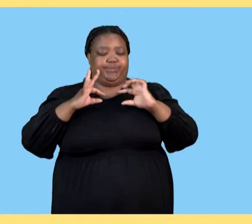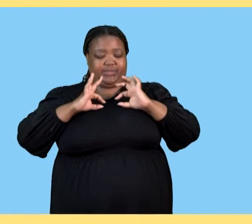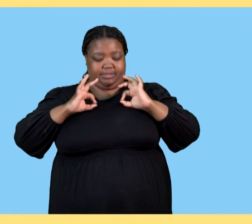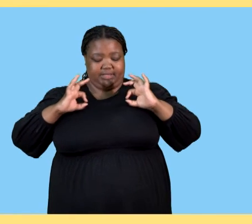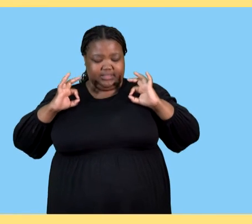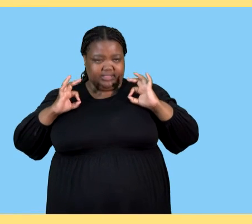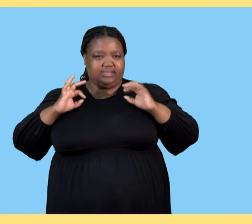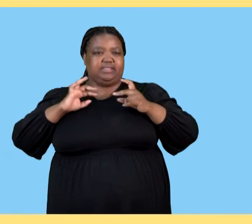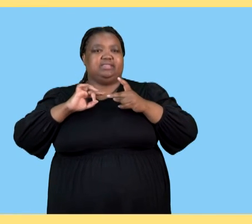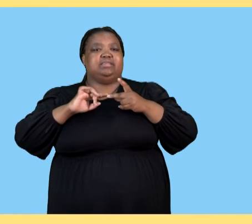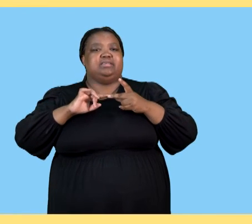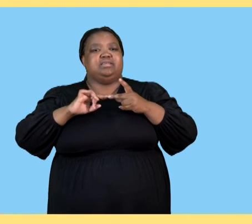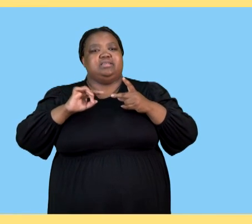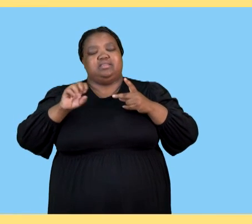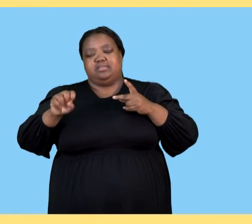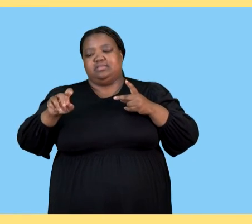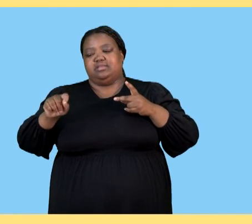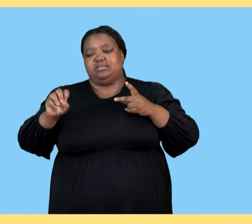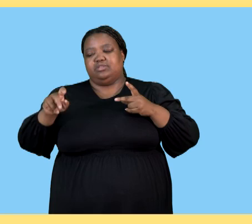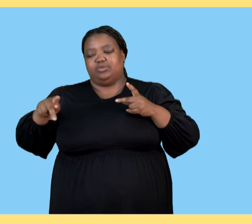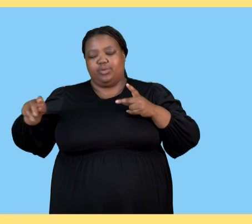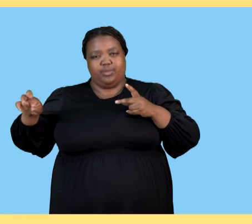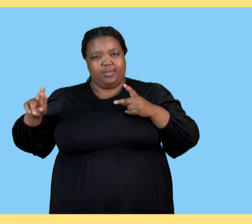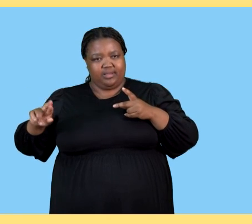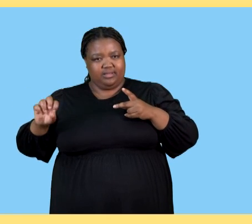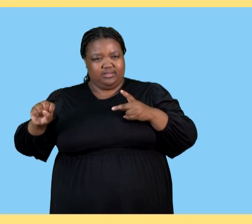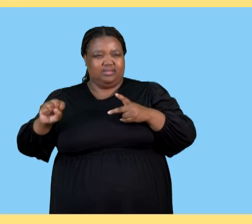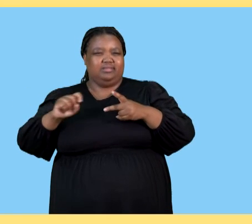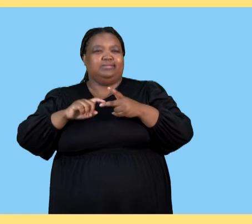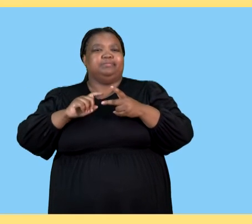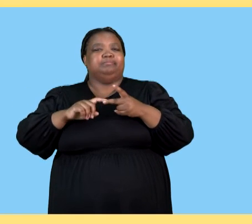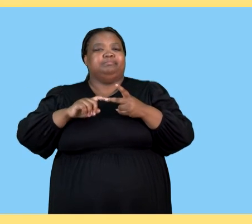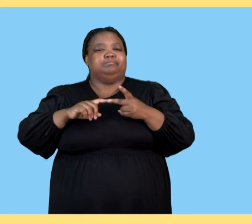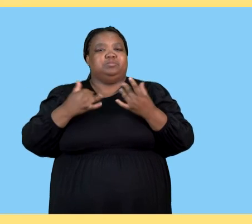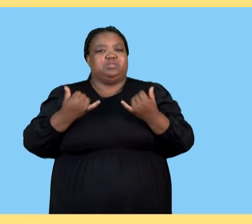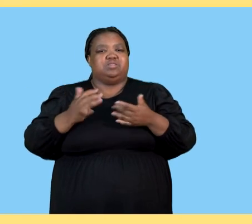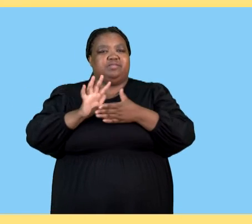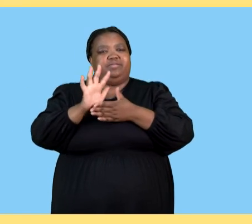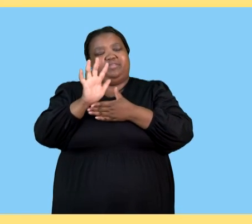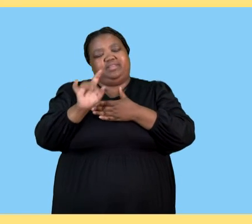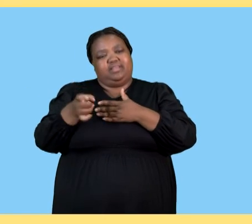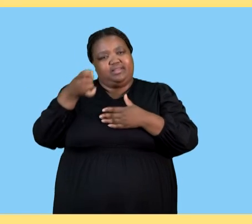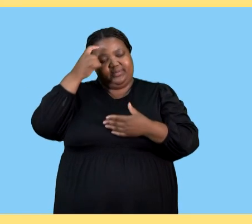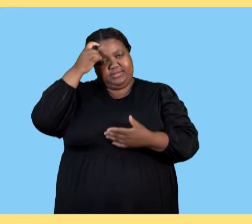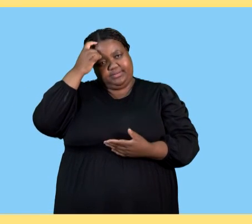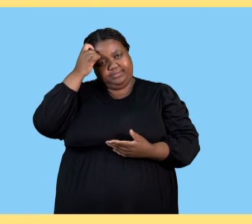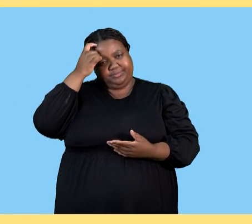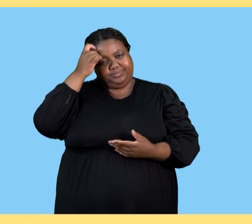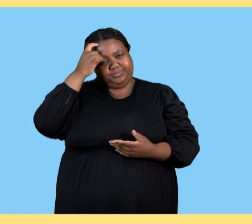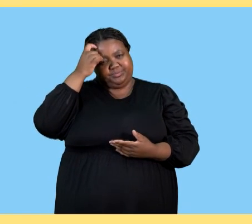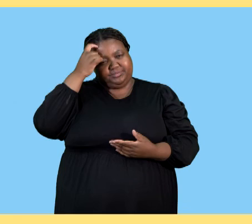the stoppers. The wire beads and the stoppers. Here is the wire beads and the stoppers. They're costing us 15,000. All